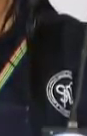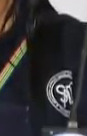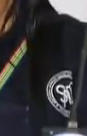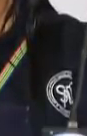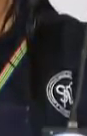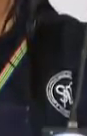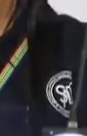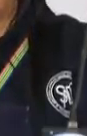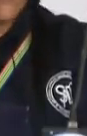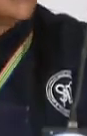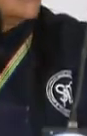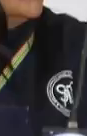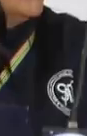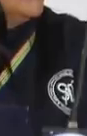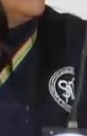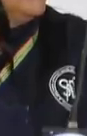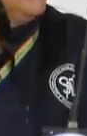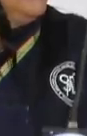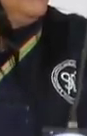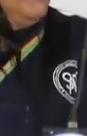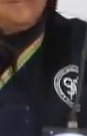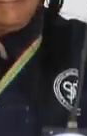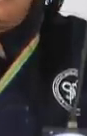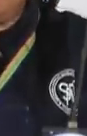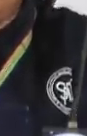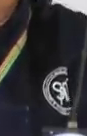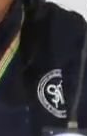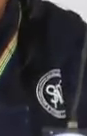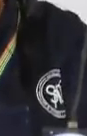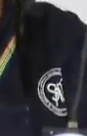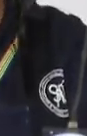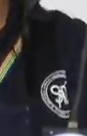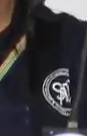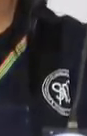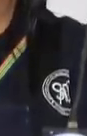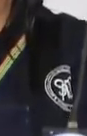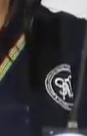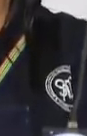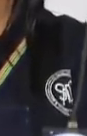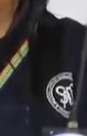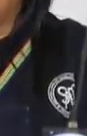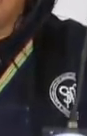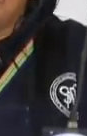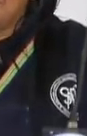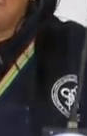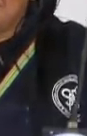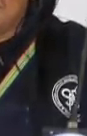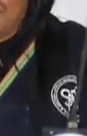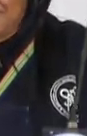bother about it. I think we leave it to countries to decide, whatever system.